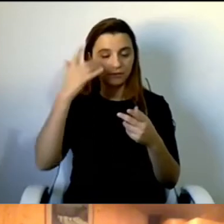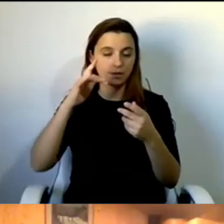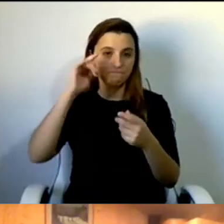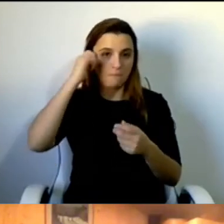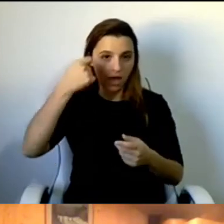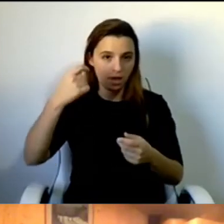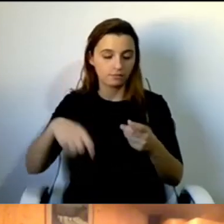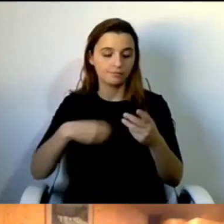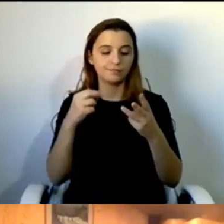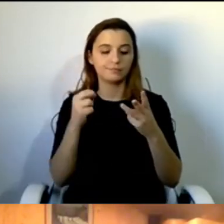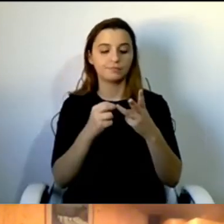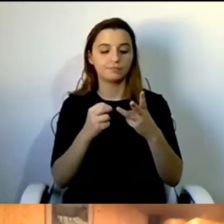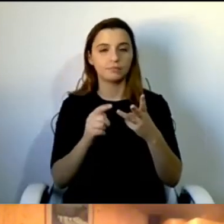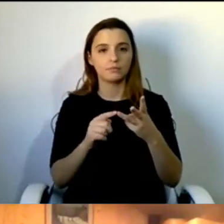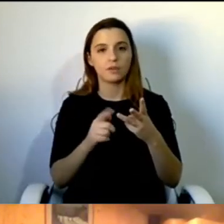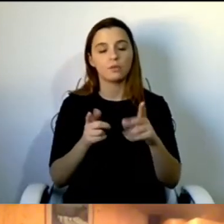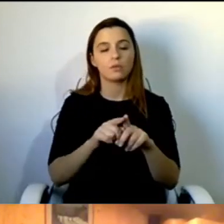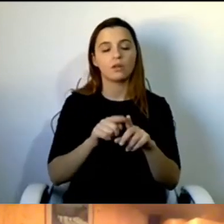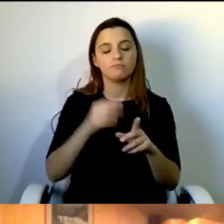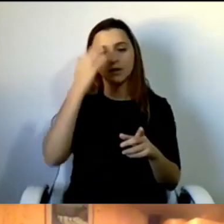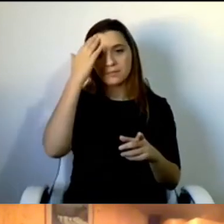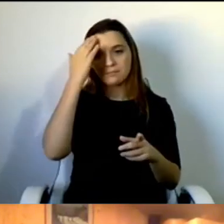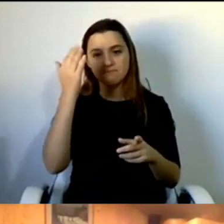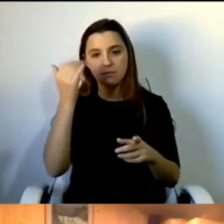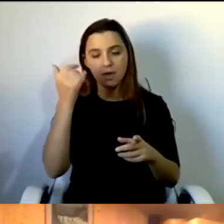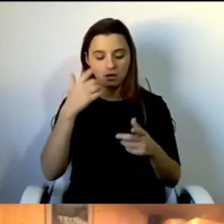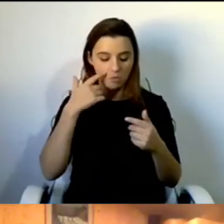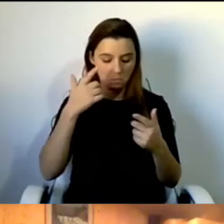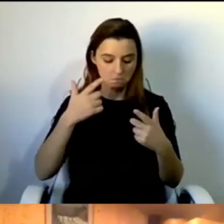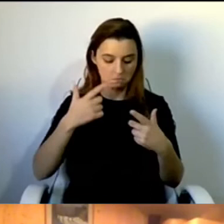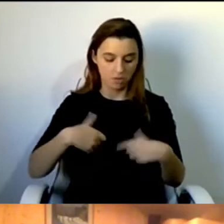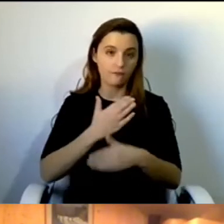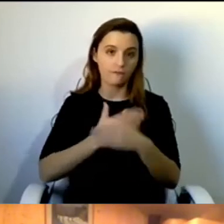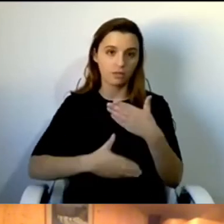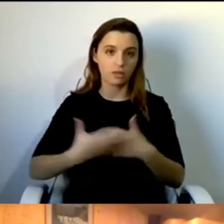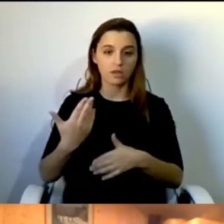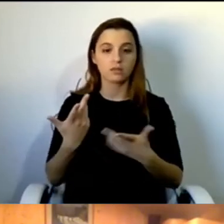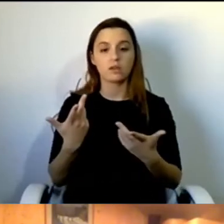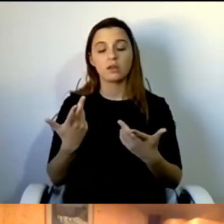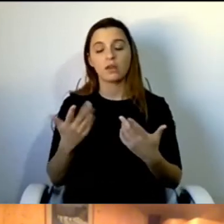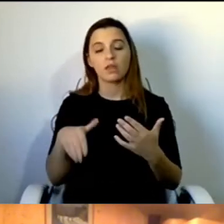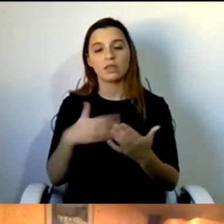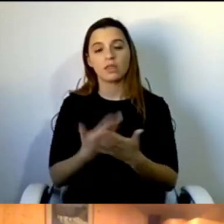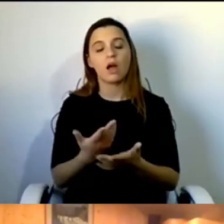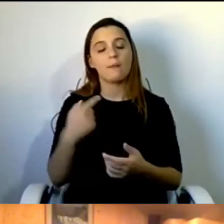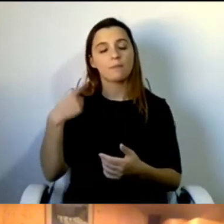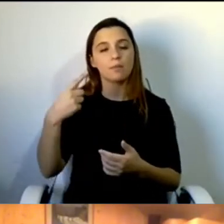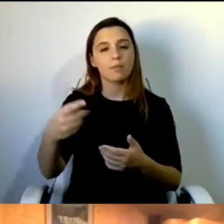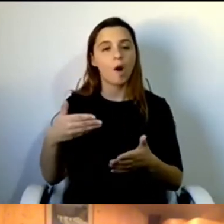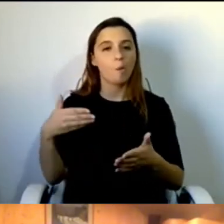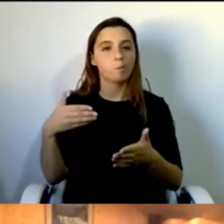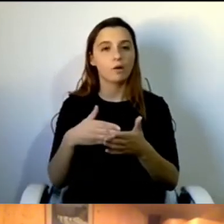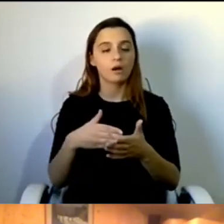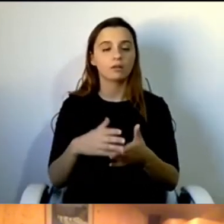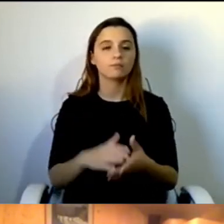causing problems in your daily life. So then it becomes a bit, trying to decide if